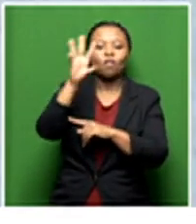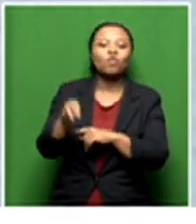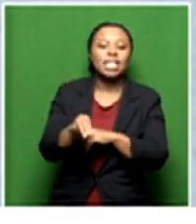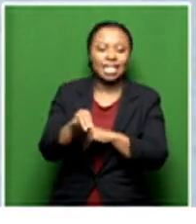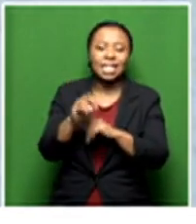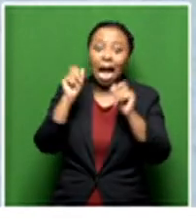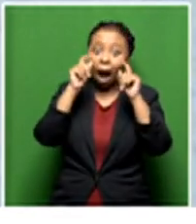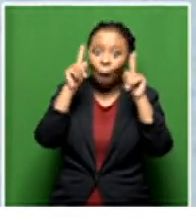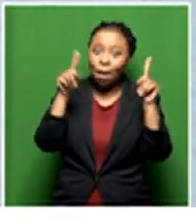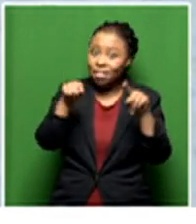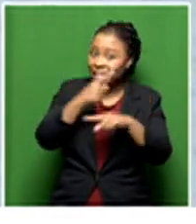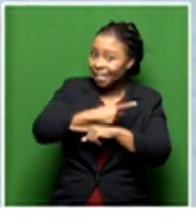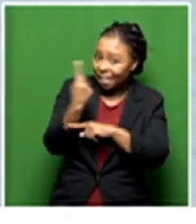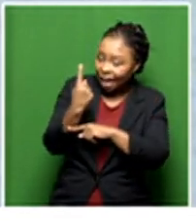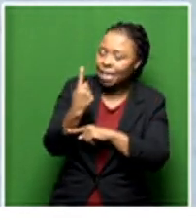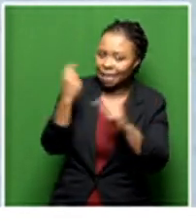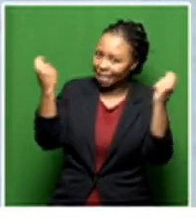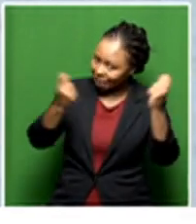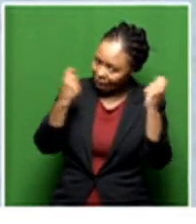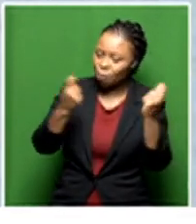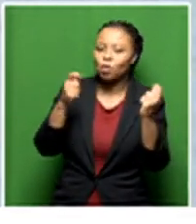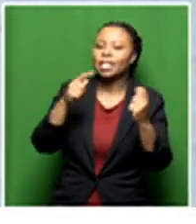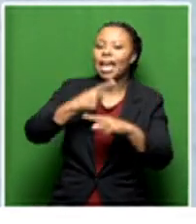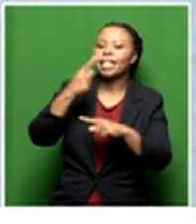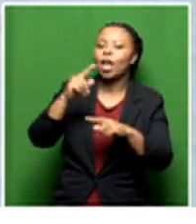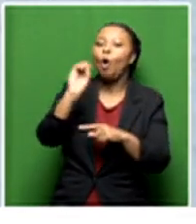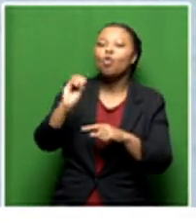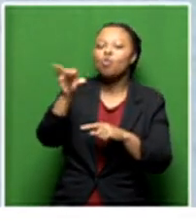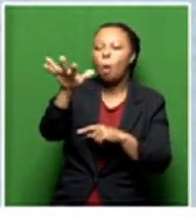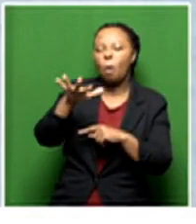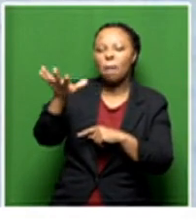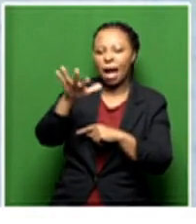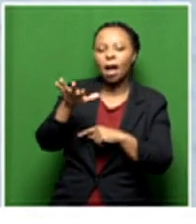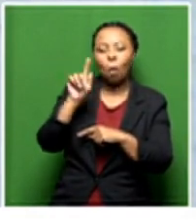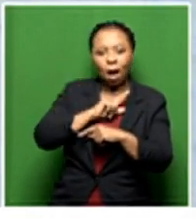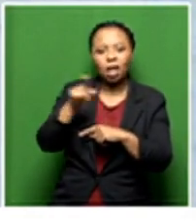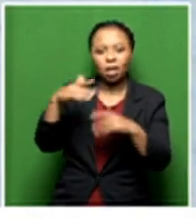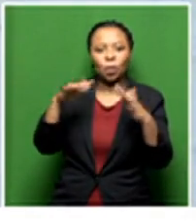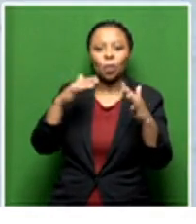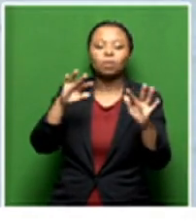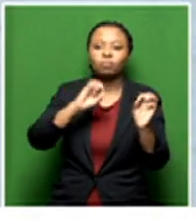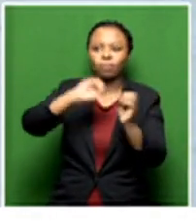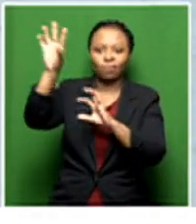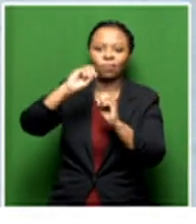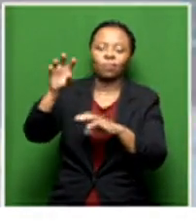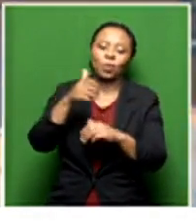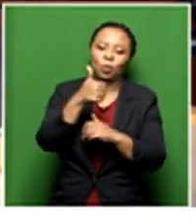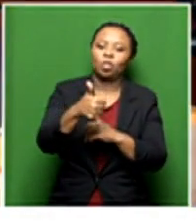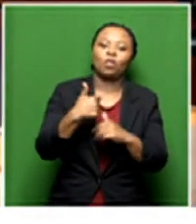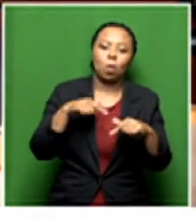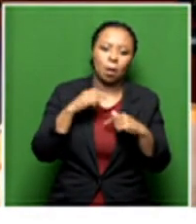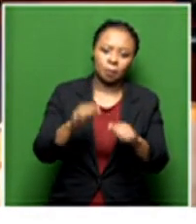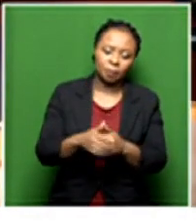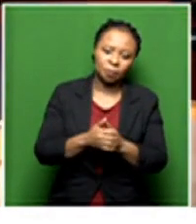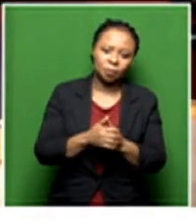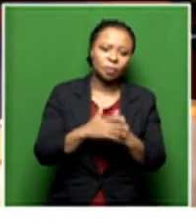aware of that day and celebrate that, because wines is a good export for us. Now, May Eunice, you